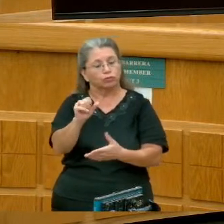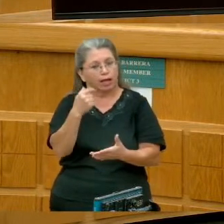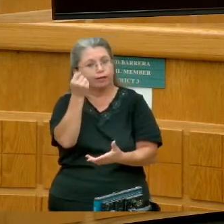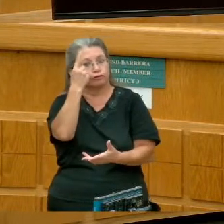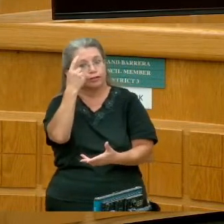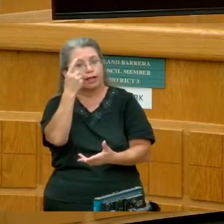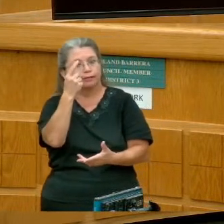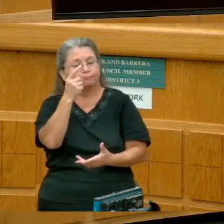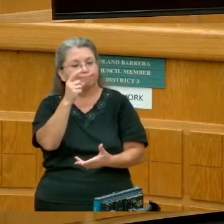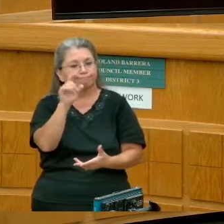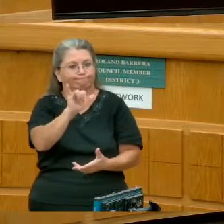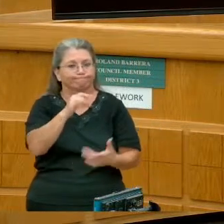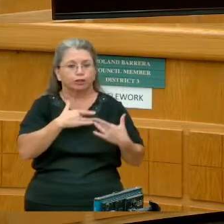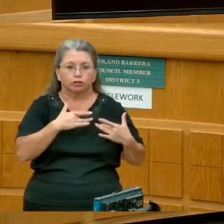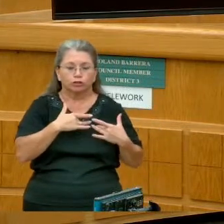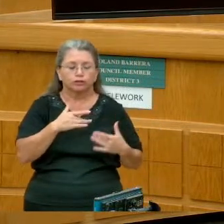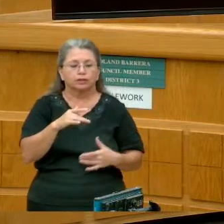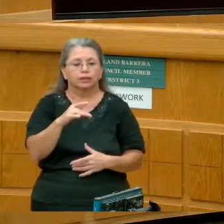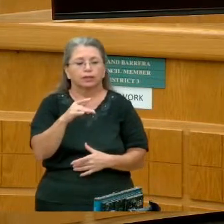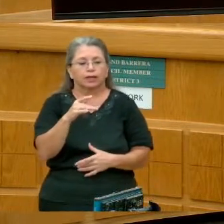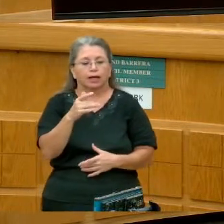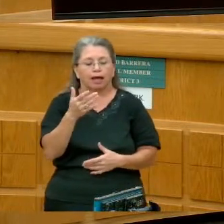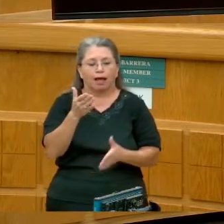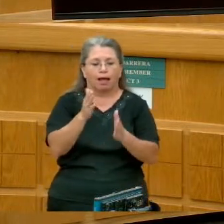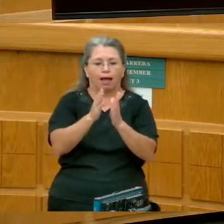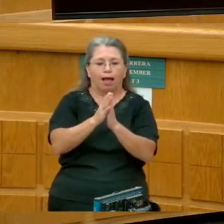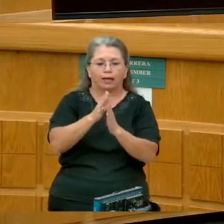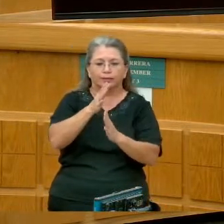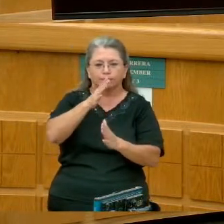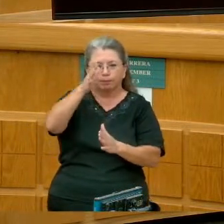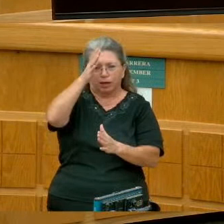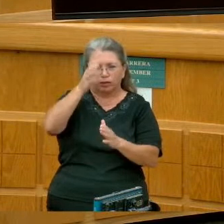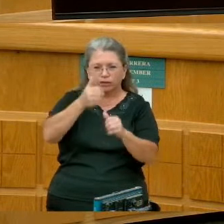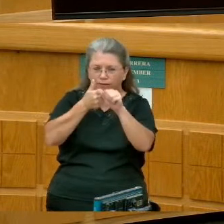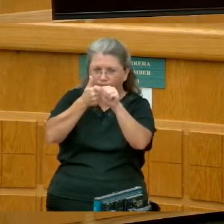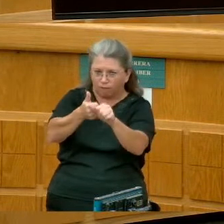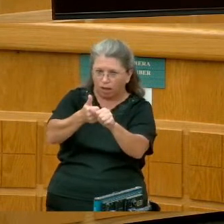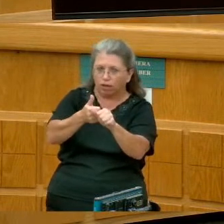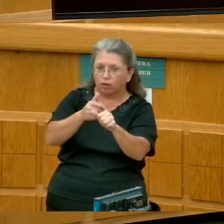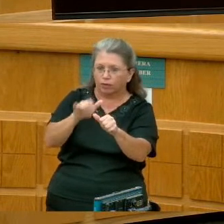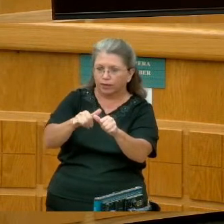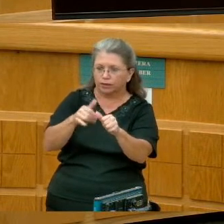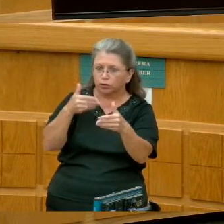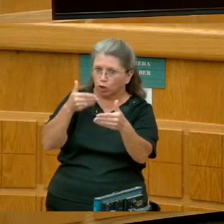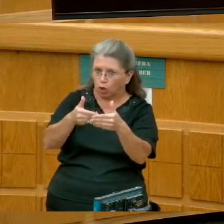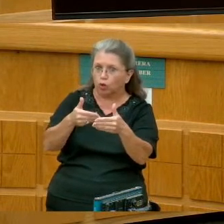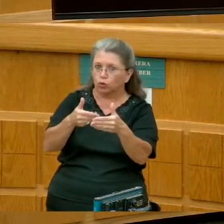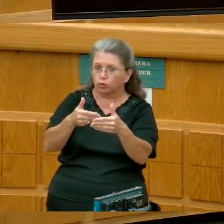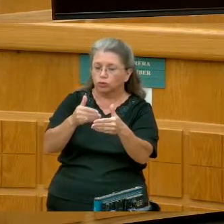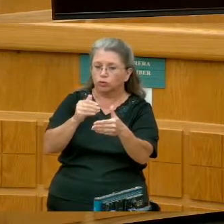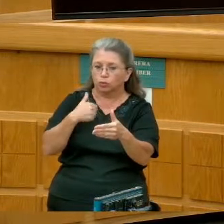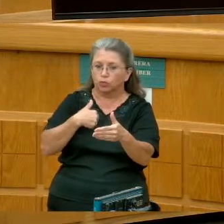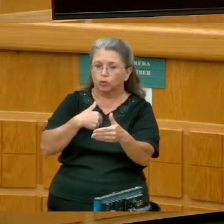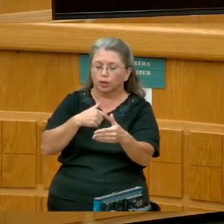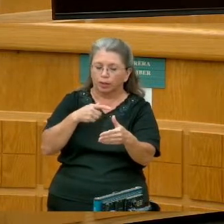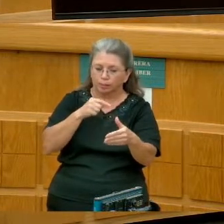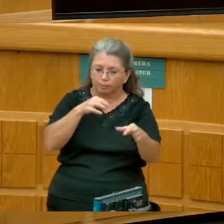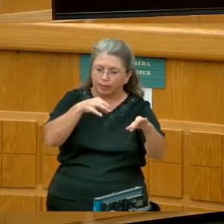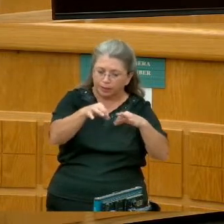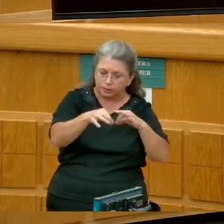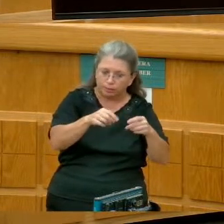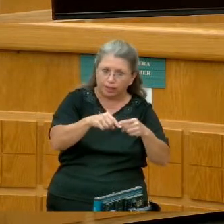we ask that the parents follow this discussion closely and be explaining to your children